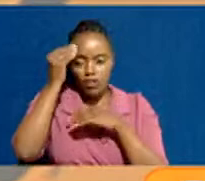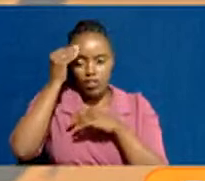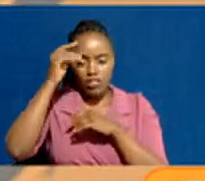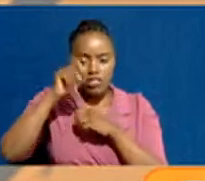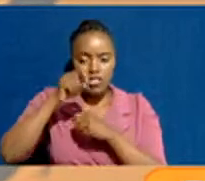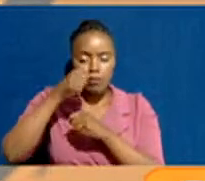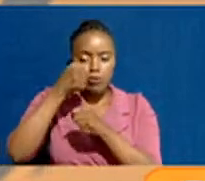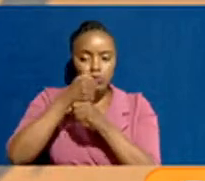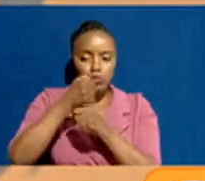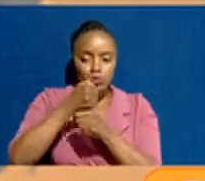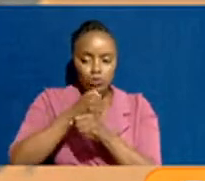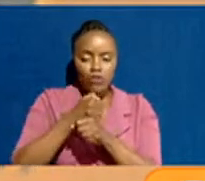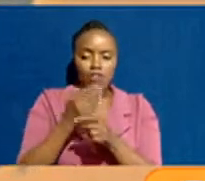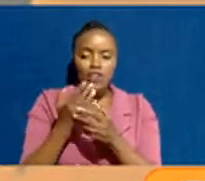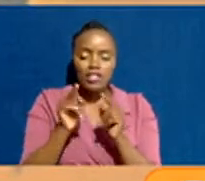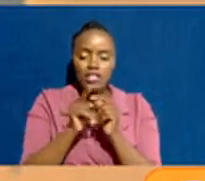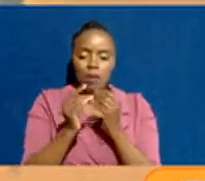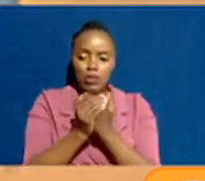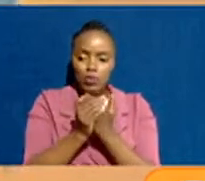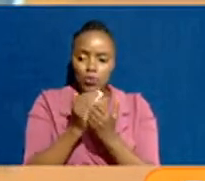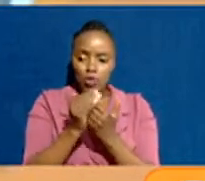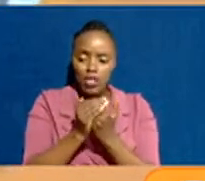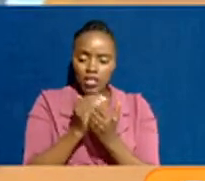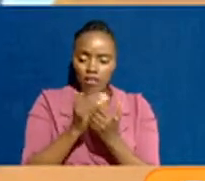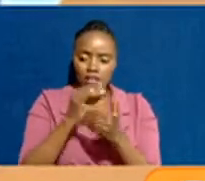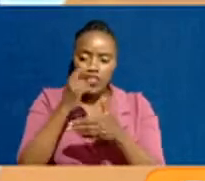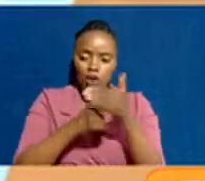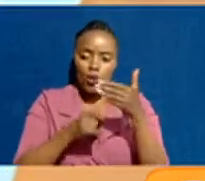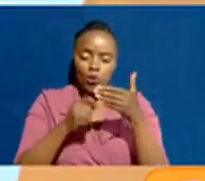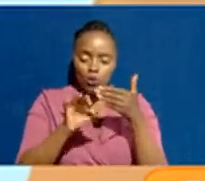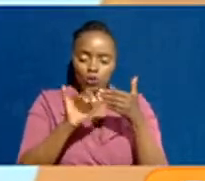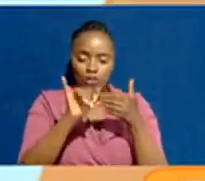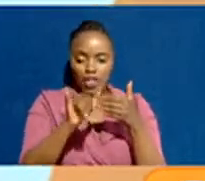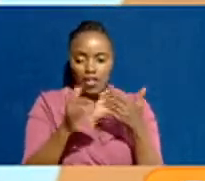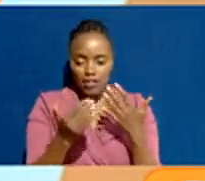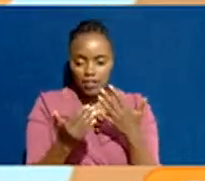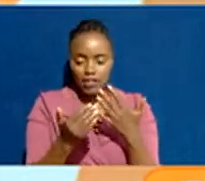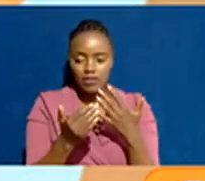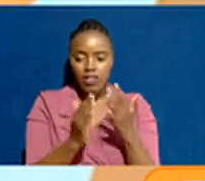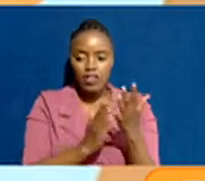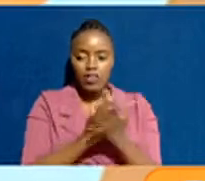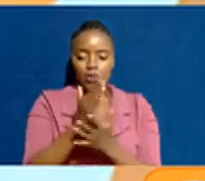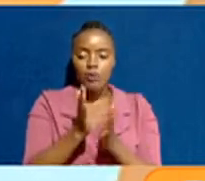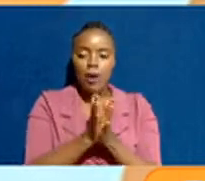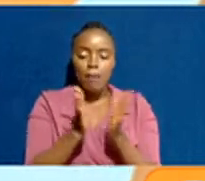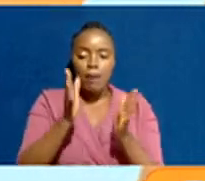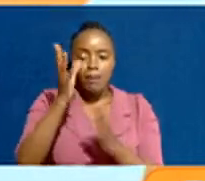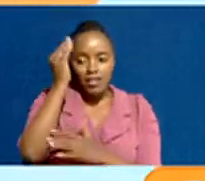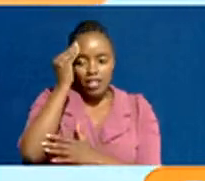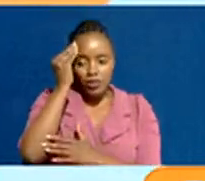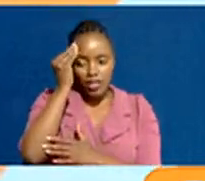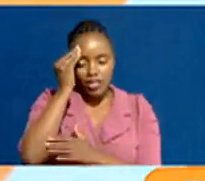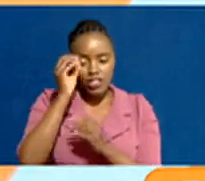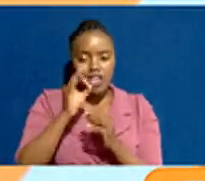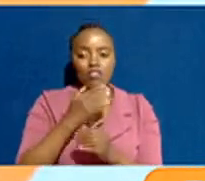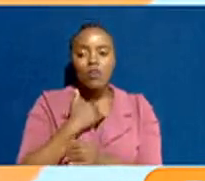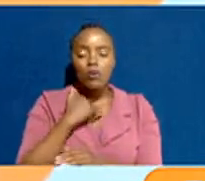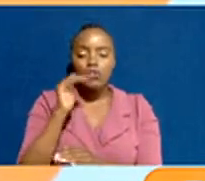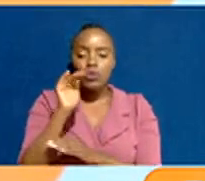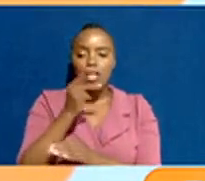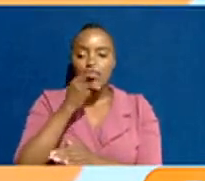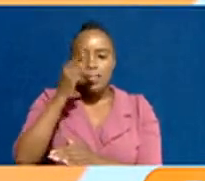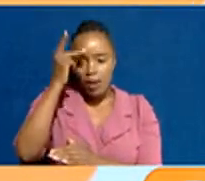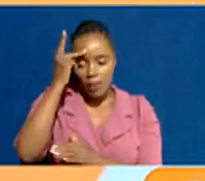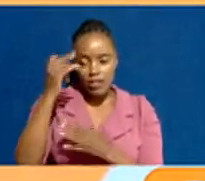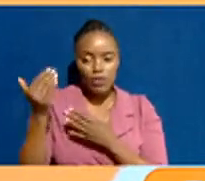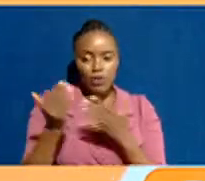should entail, to take care of the cost of educating a child through public education. If you want to ask parents